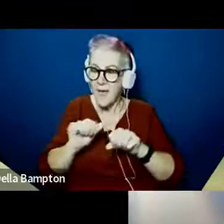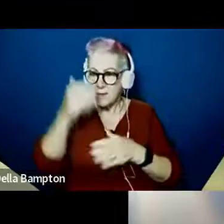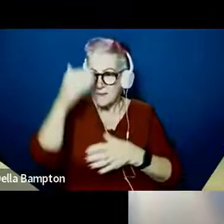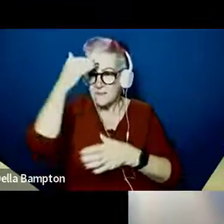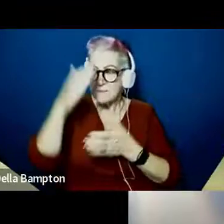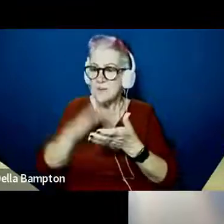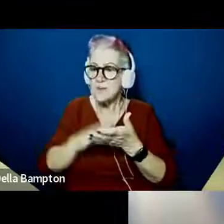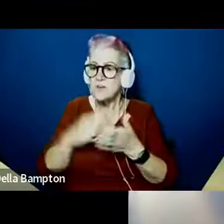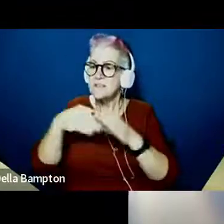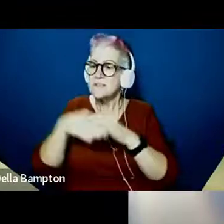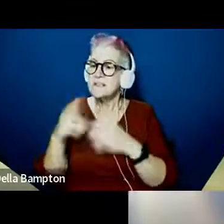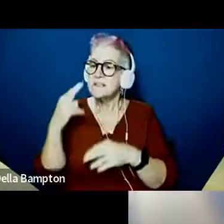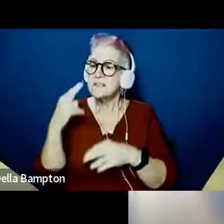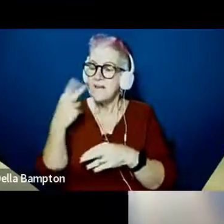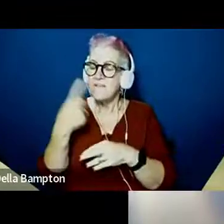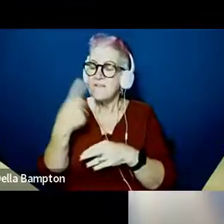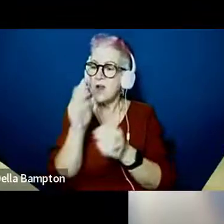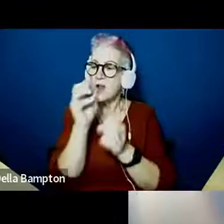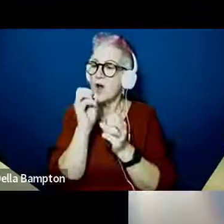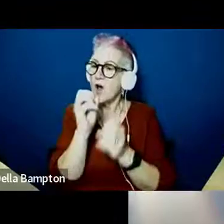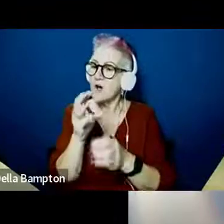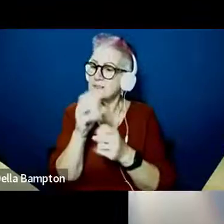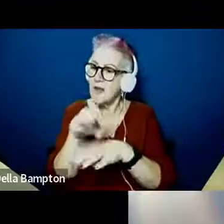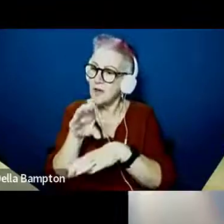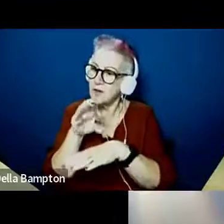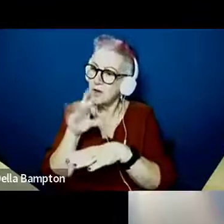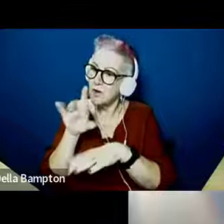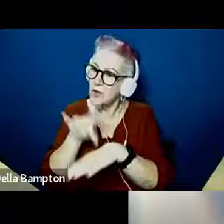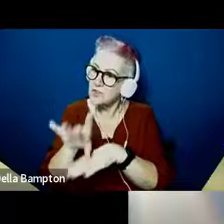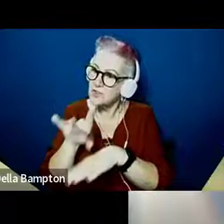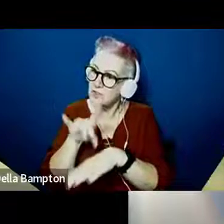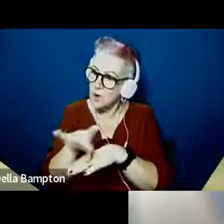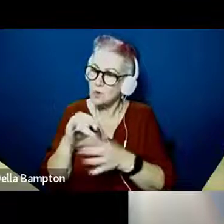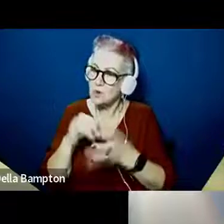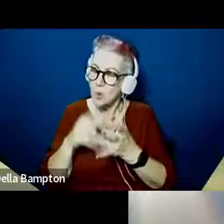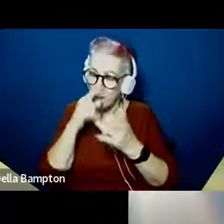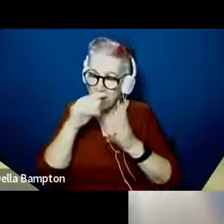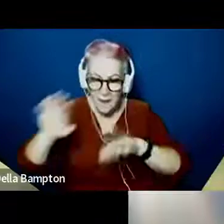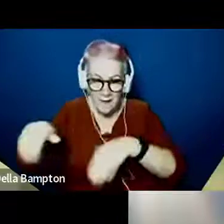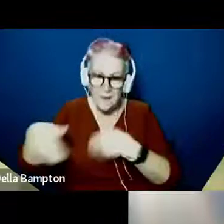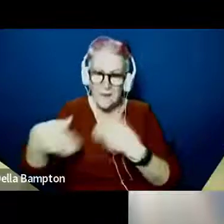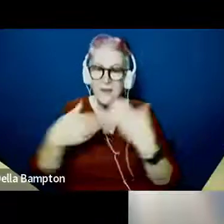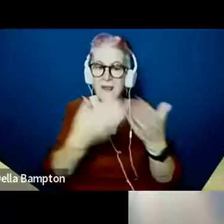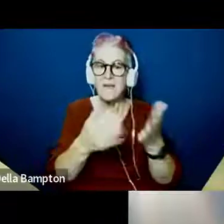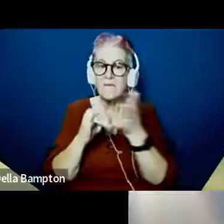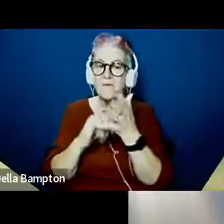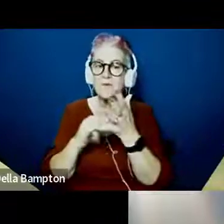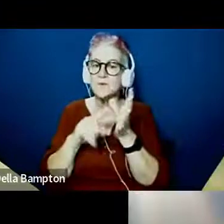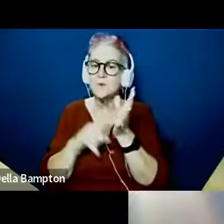that Kathryn had the best practice that we could give Salisbury. Yeah.